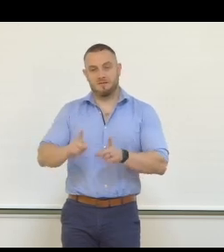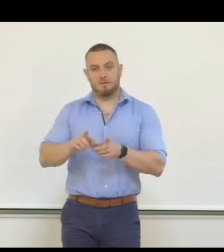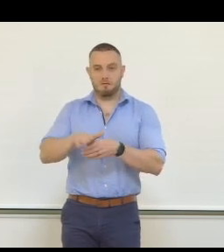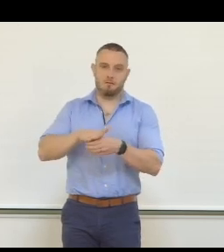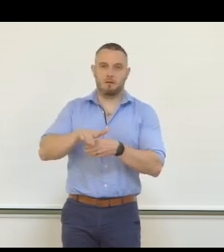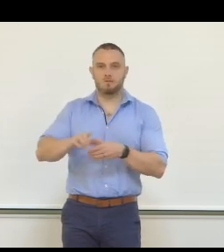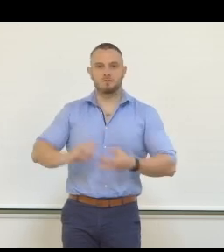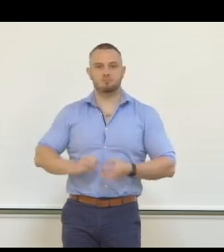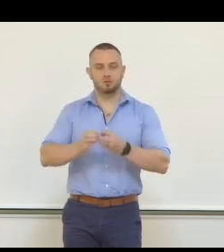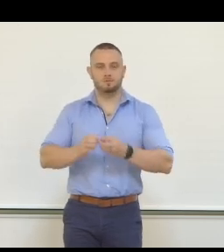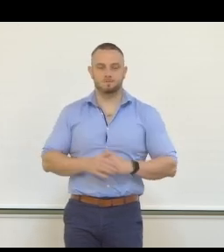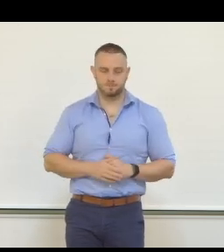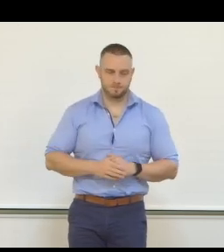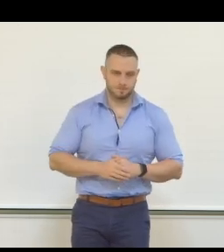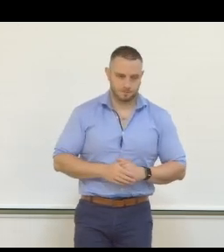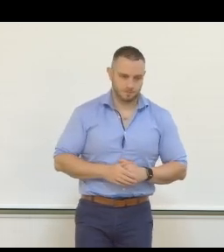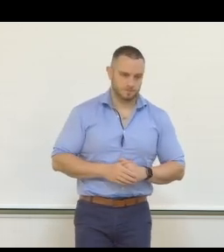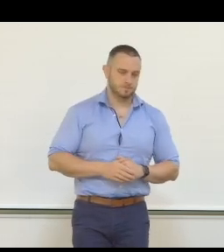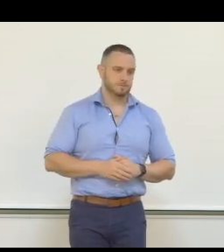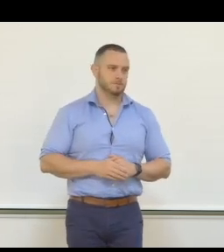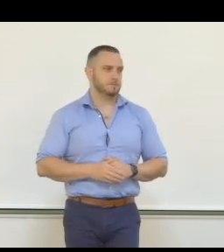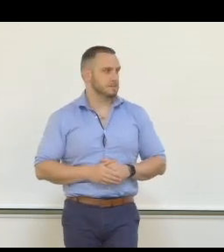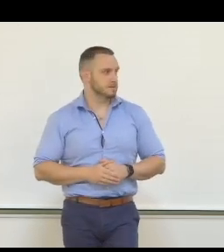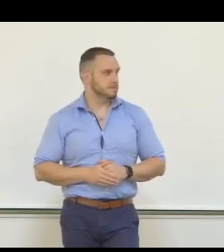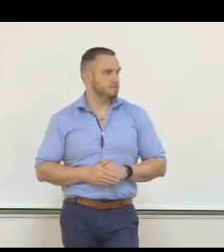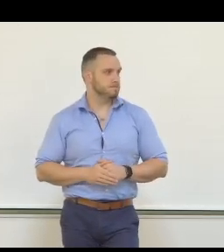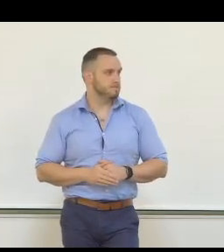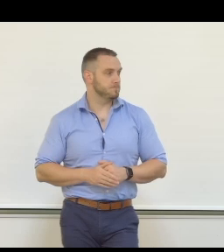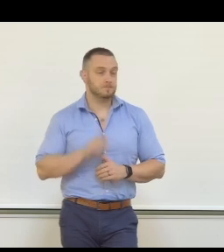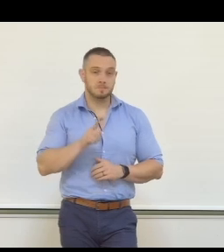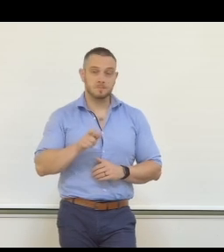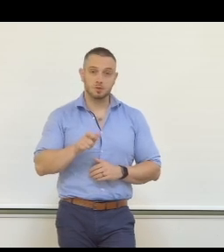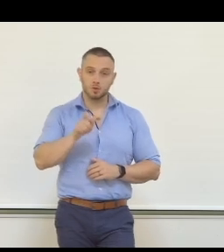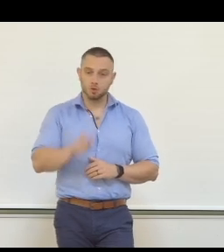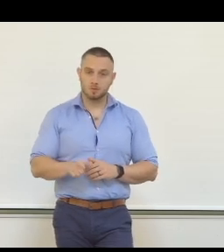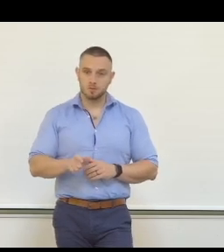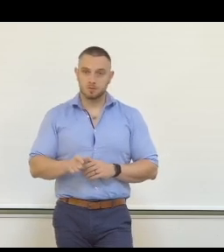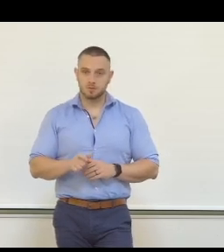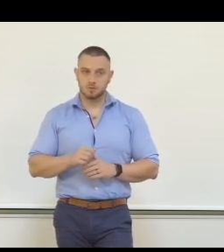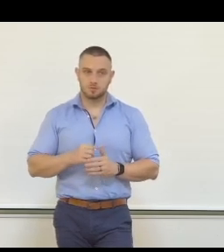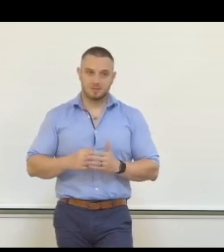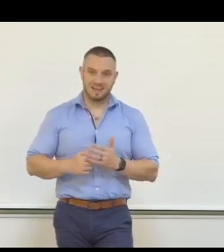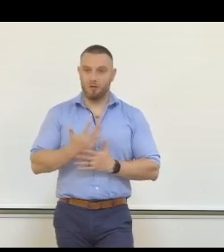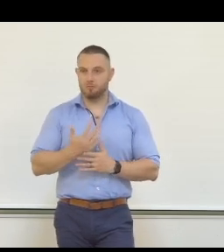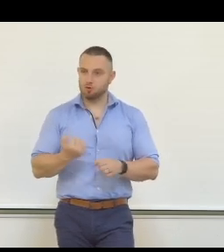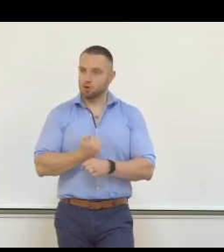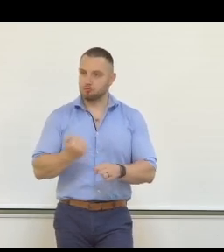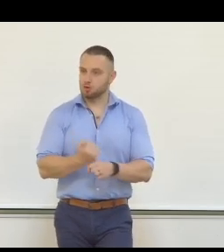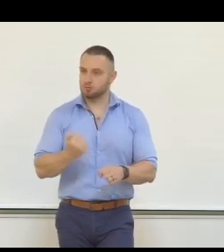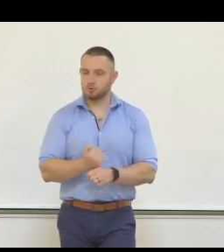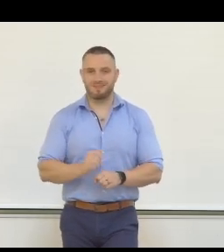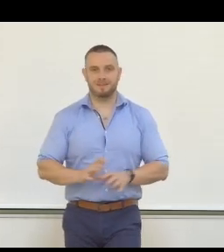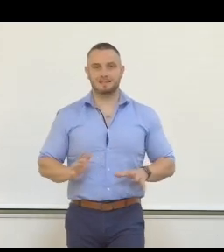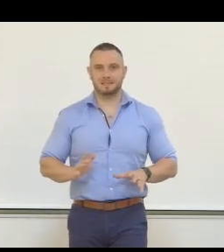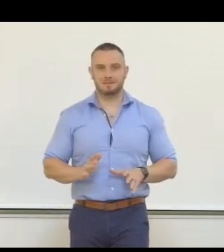this production problem. But the thing is, humans on Mars is not just about production and